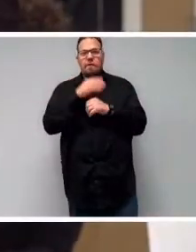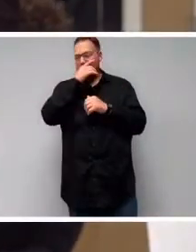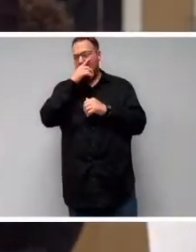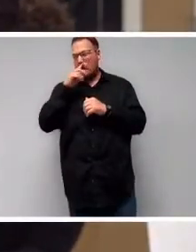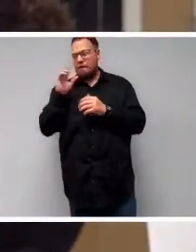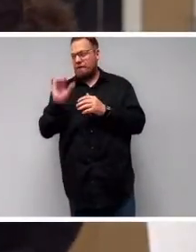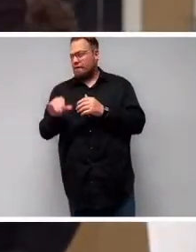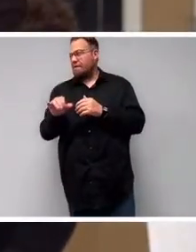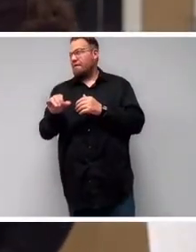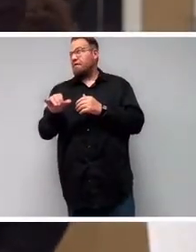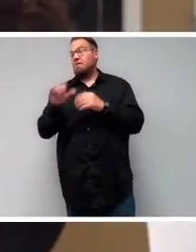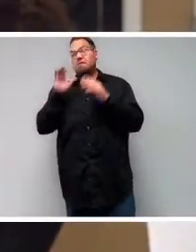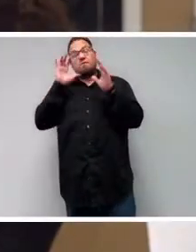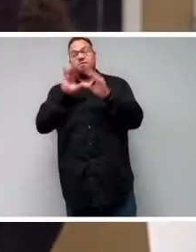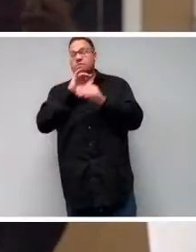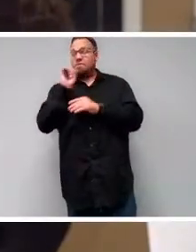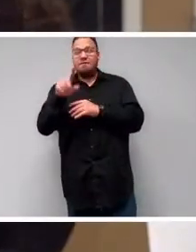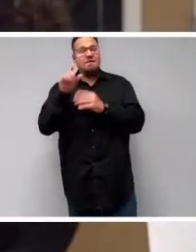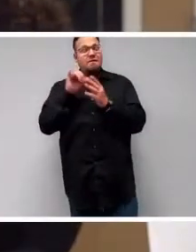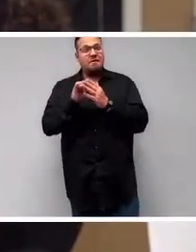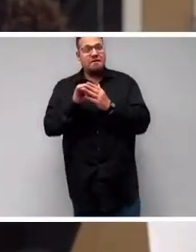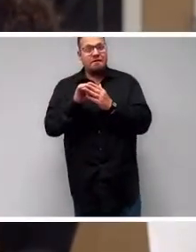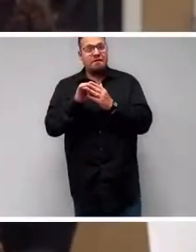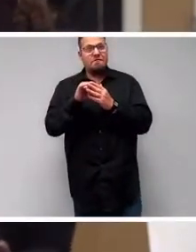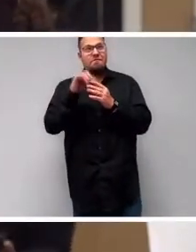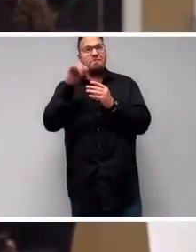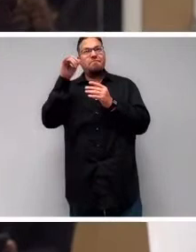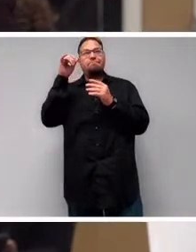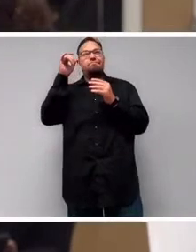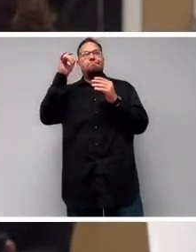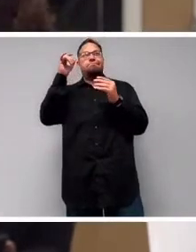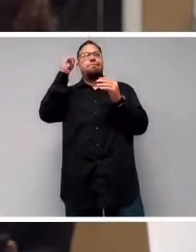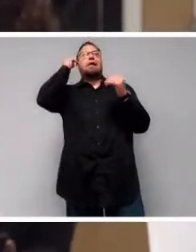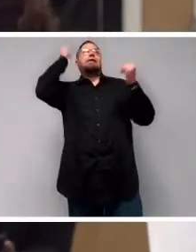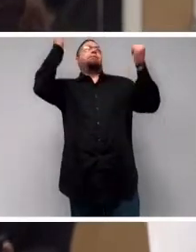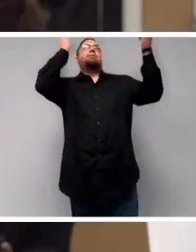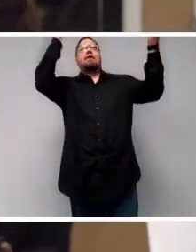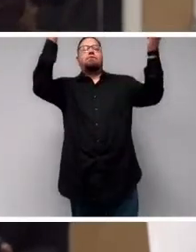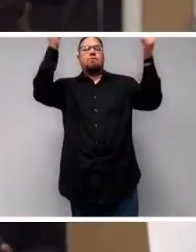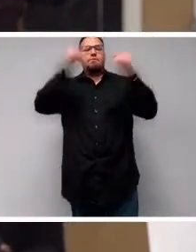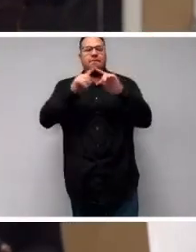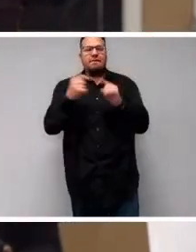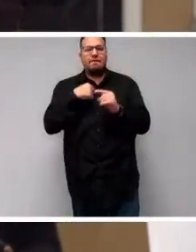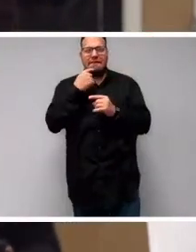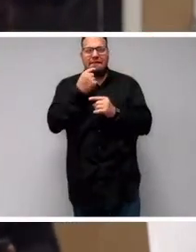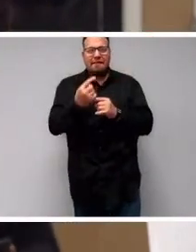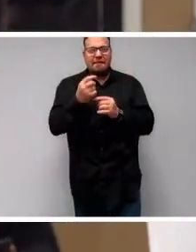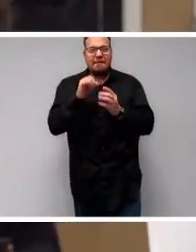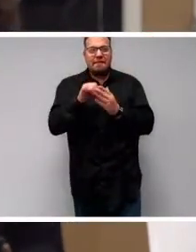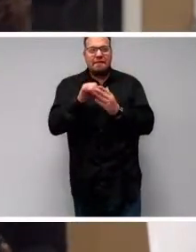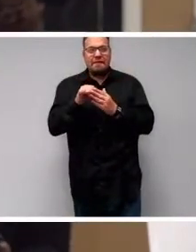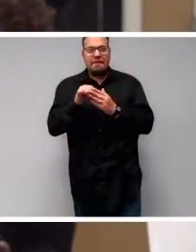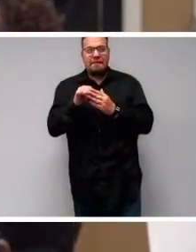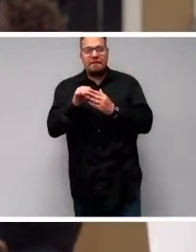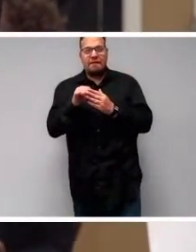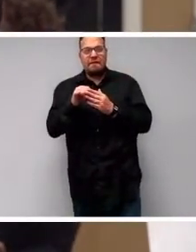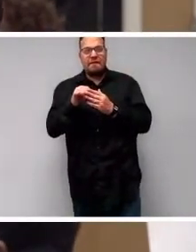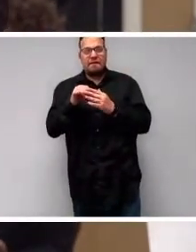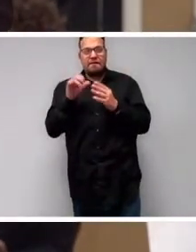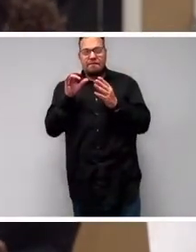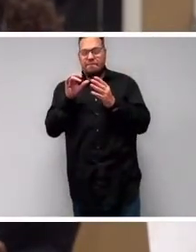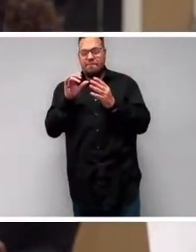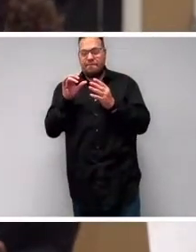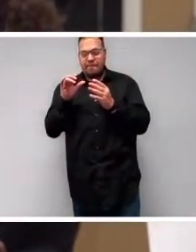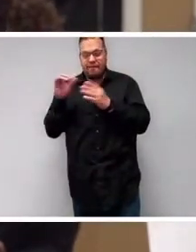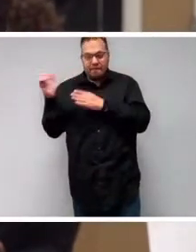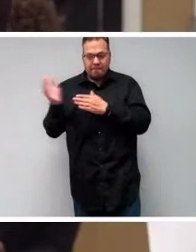That's a great question. It's kind of hypothetical, but what I would say is that's where the contaminated media management plan, which is